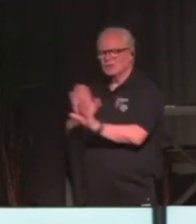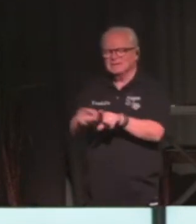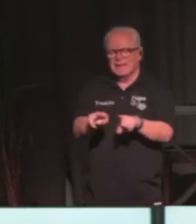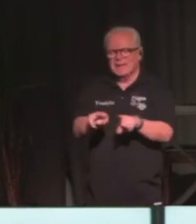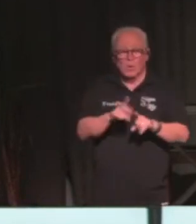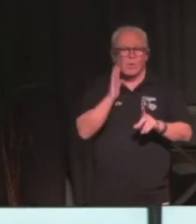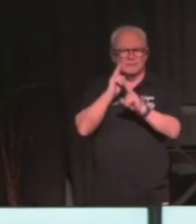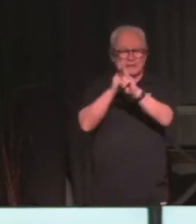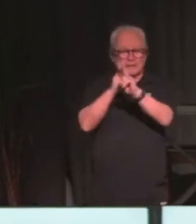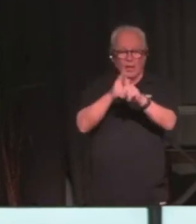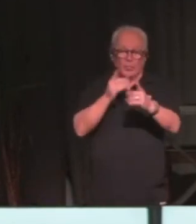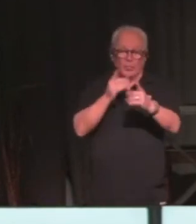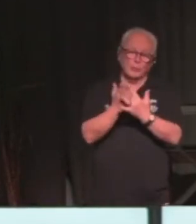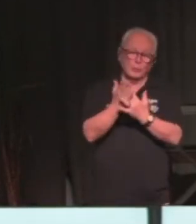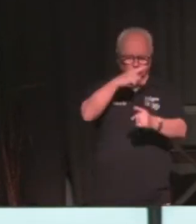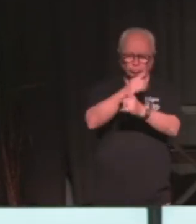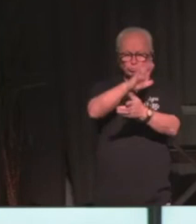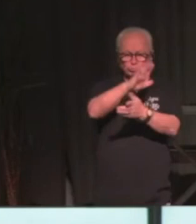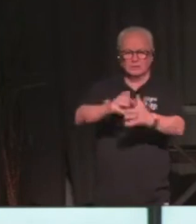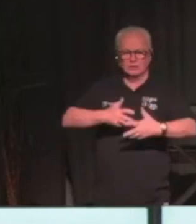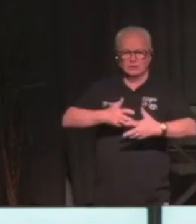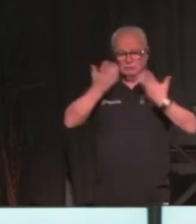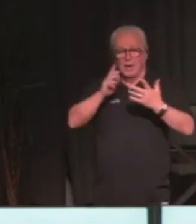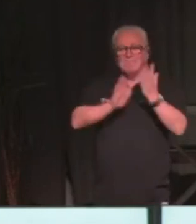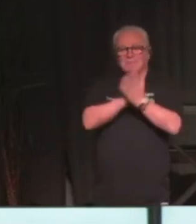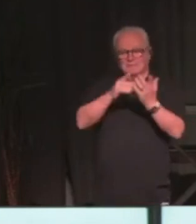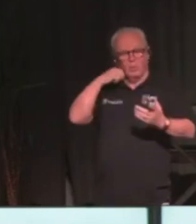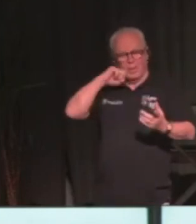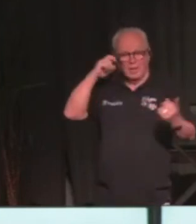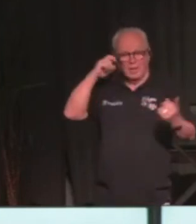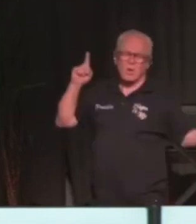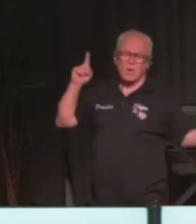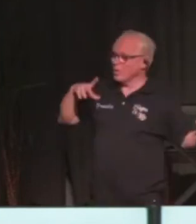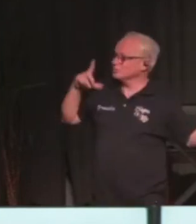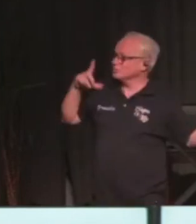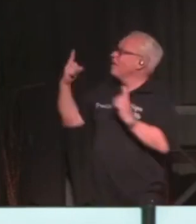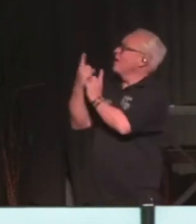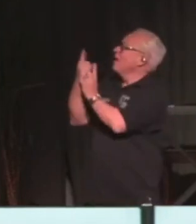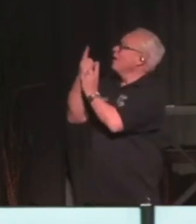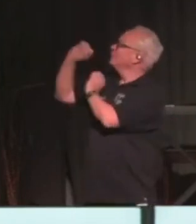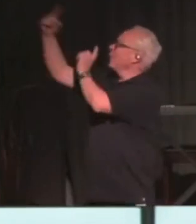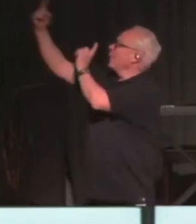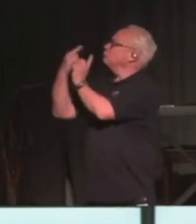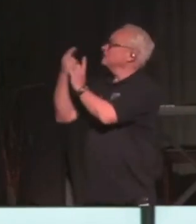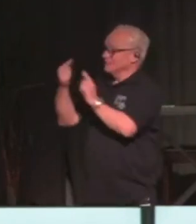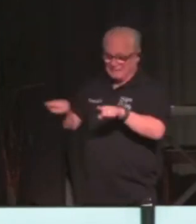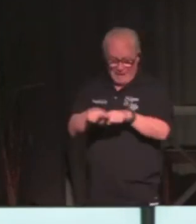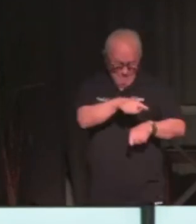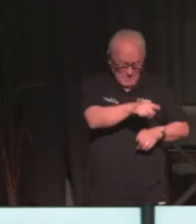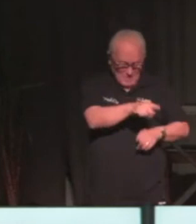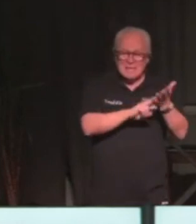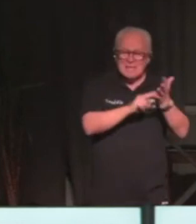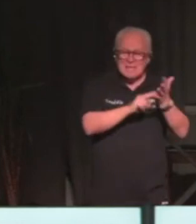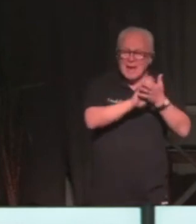anger and allow it to drive us, and it must drive us into the presence of God. Do you understand? Nehemiah was driven into the presence